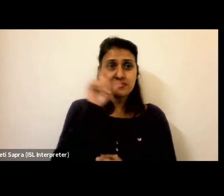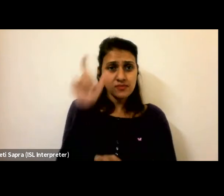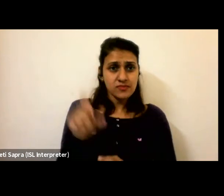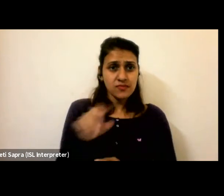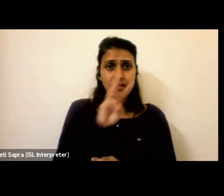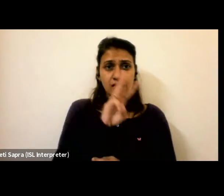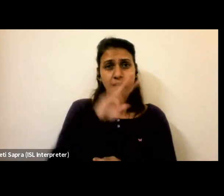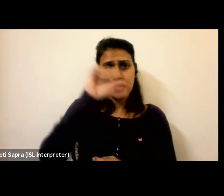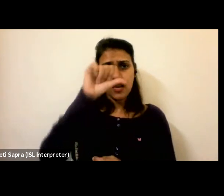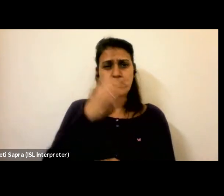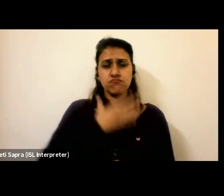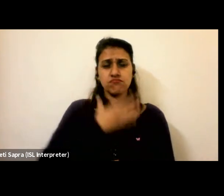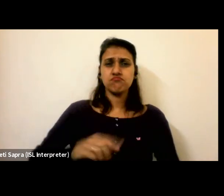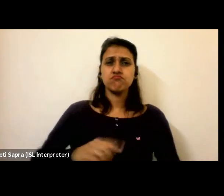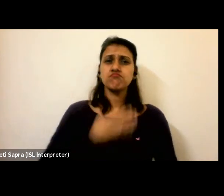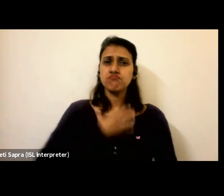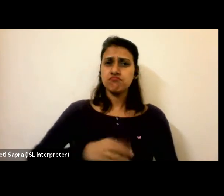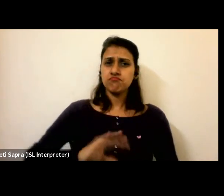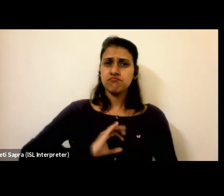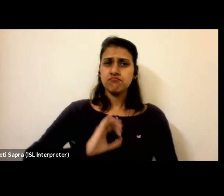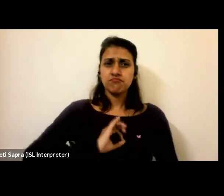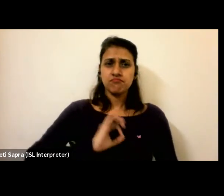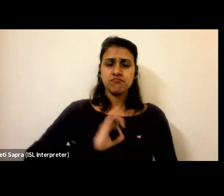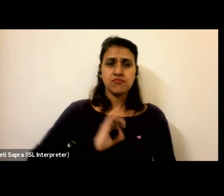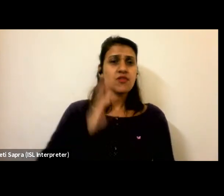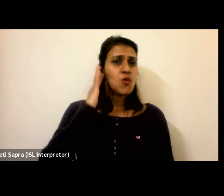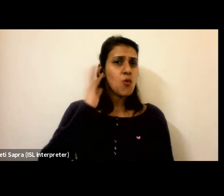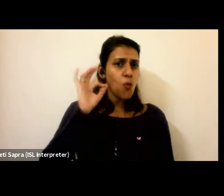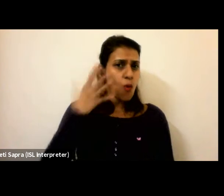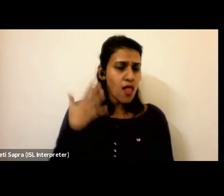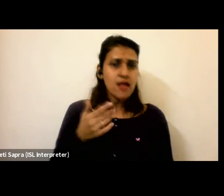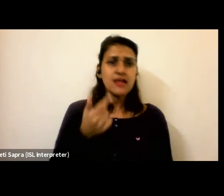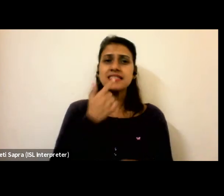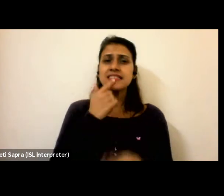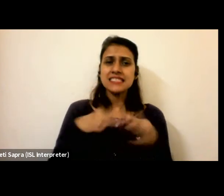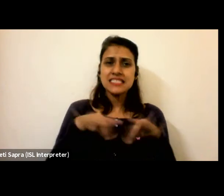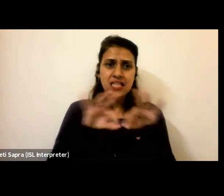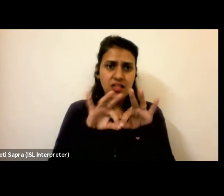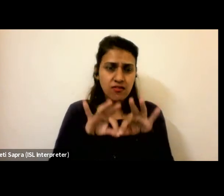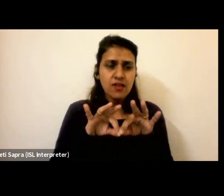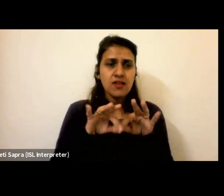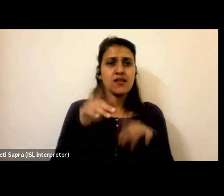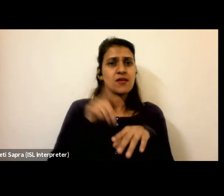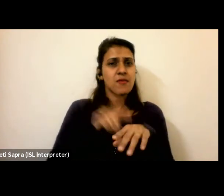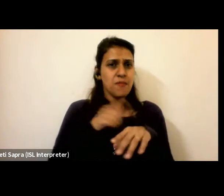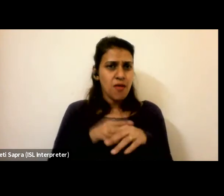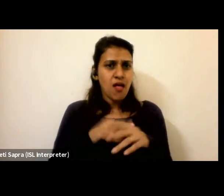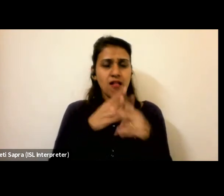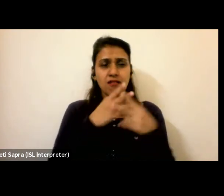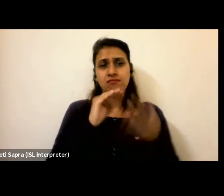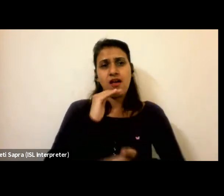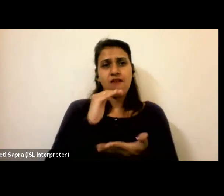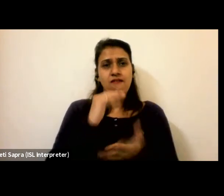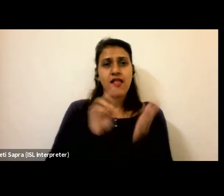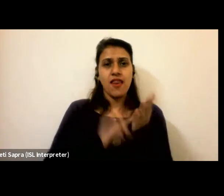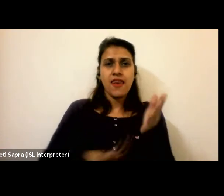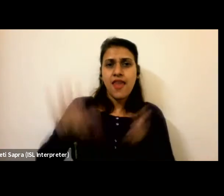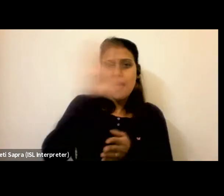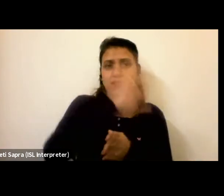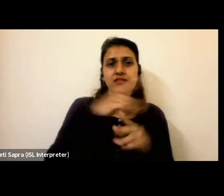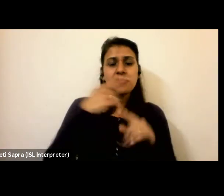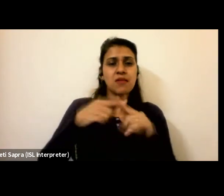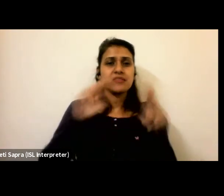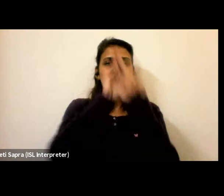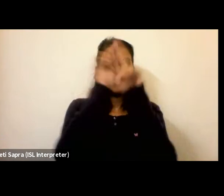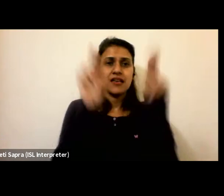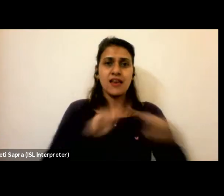39 medals in gold, silver, and bronze, both at the national and international